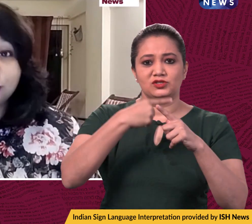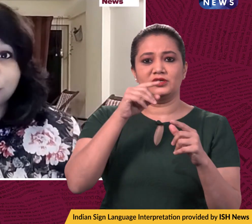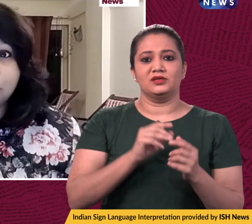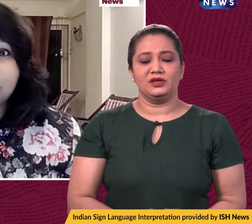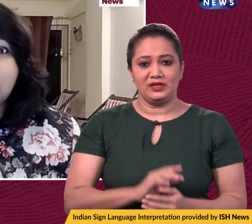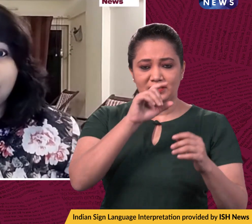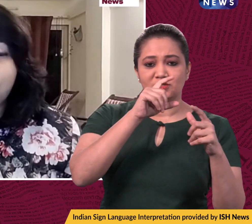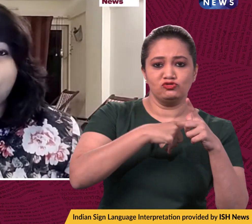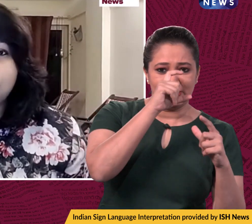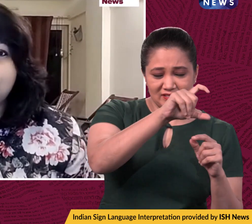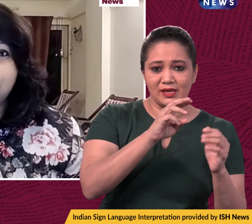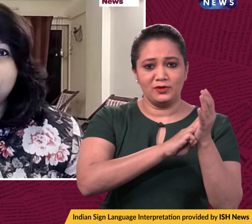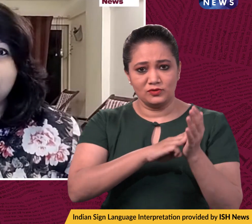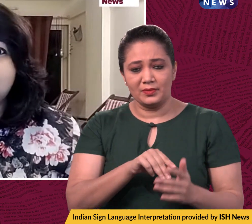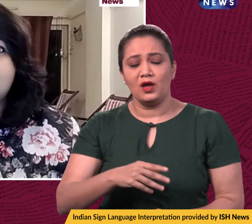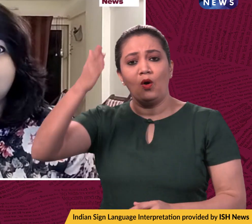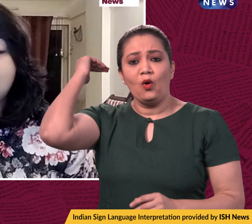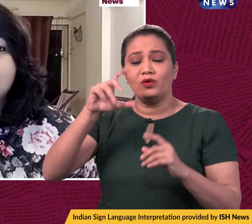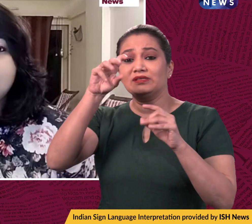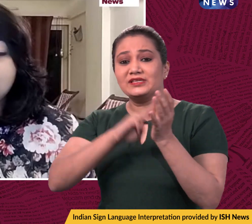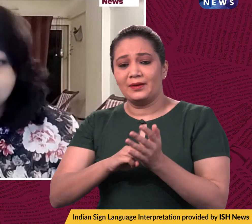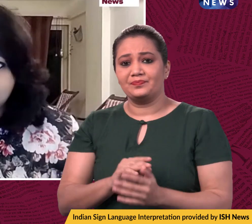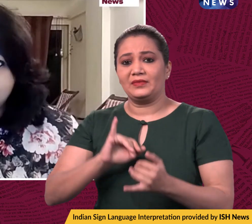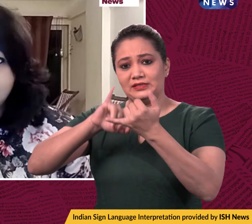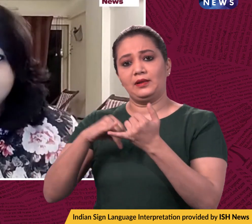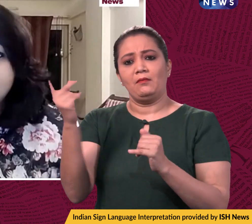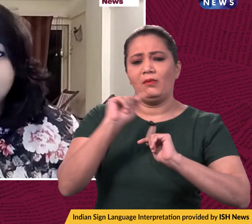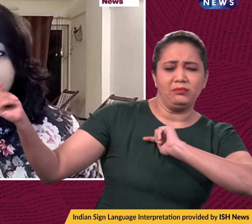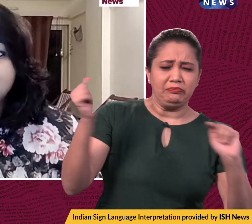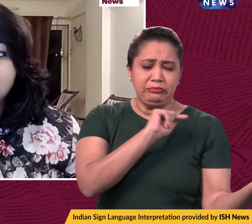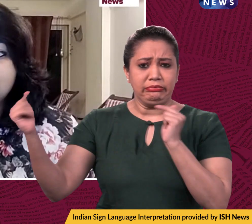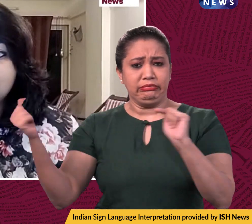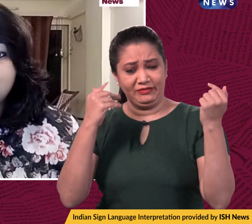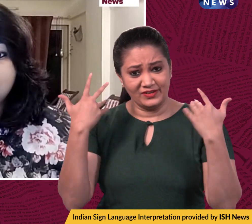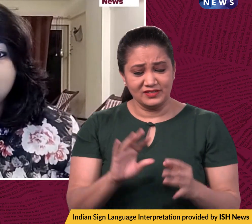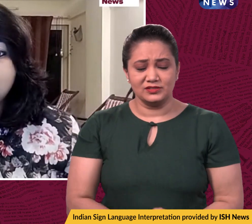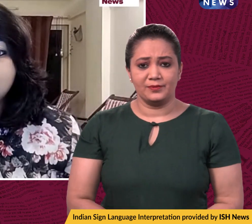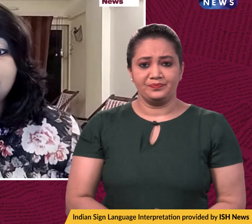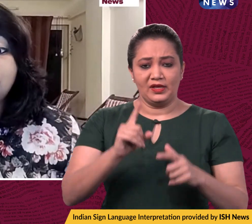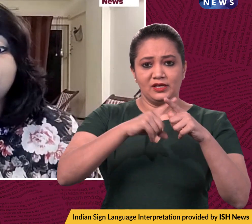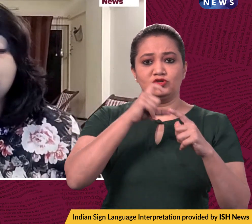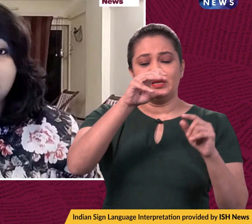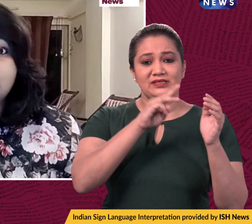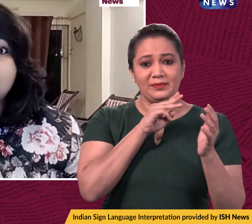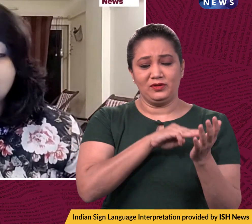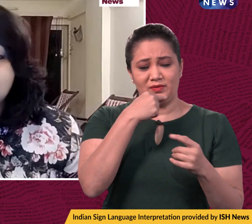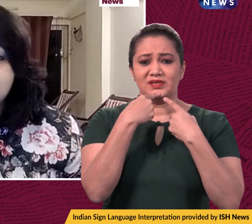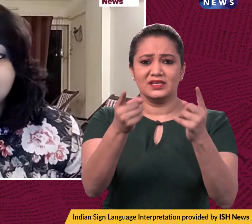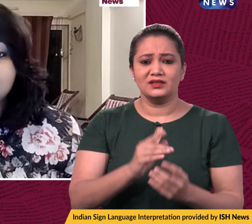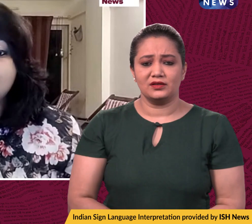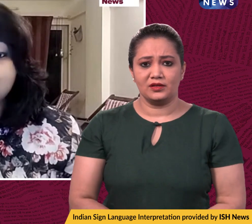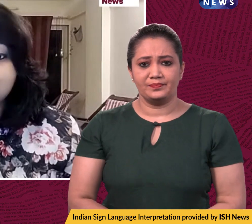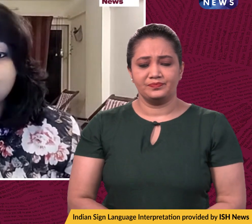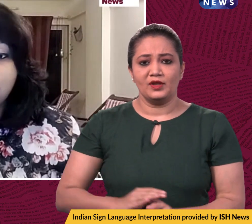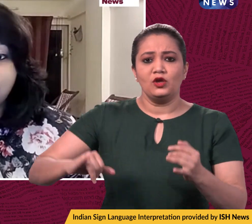J.C. Madhuswamy and former Chief Minister of Karnataka, Siddaramaiah. Now, J.C. Madhuswamy, speaking on the bill, said